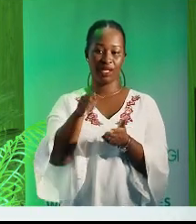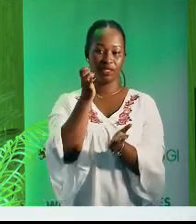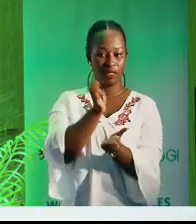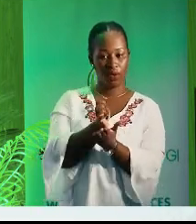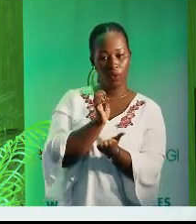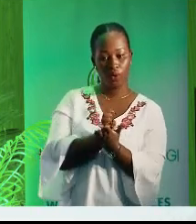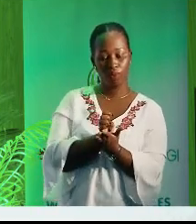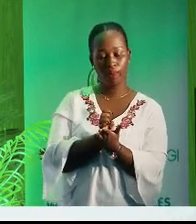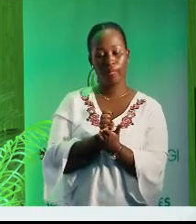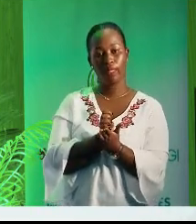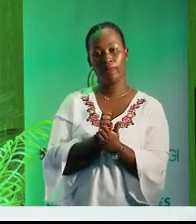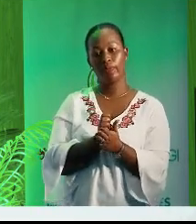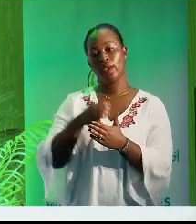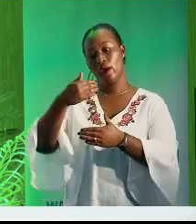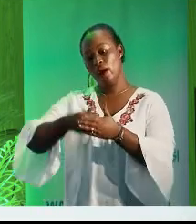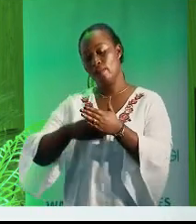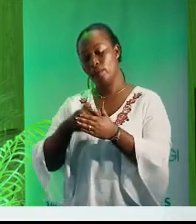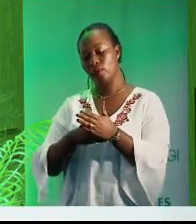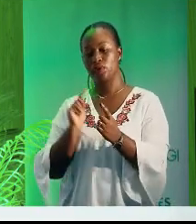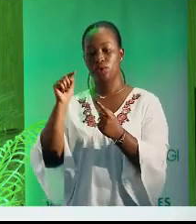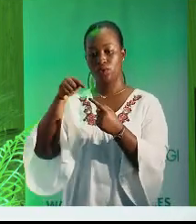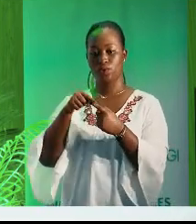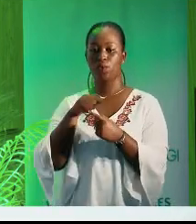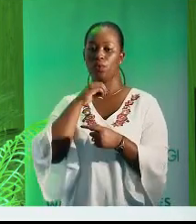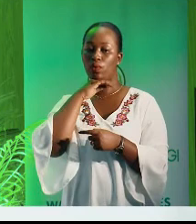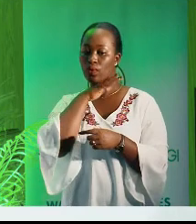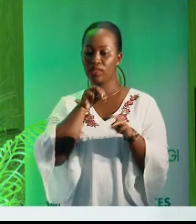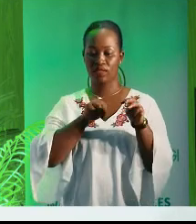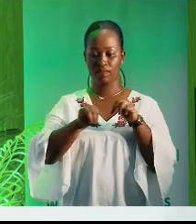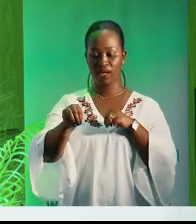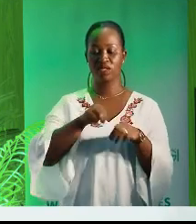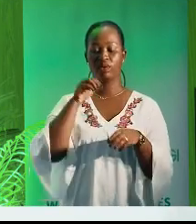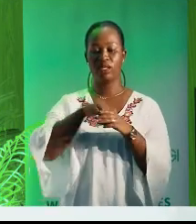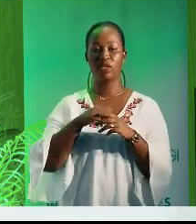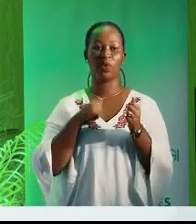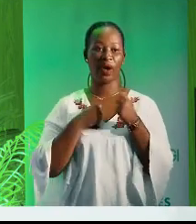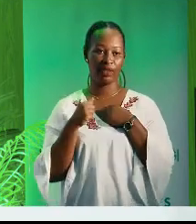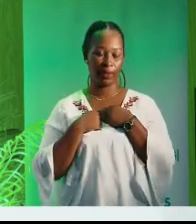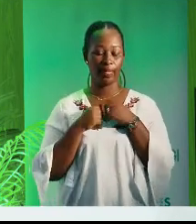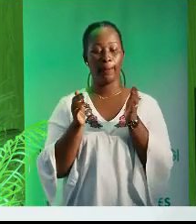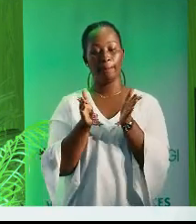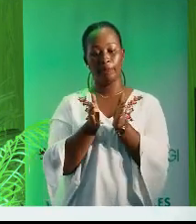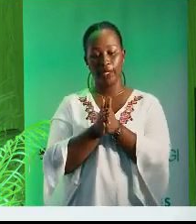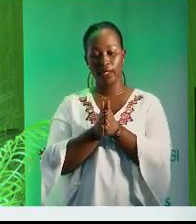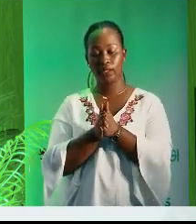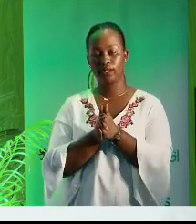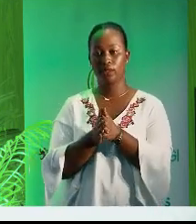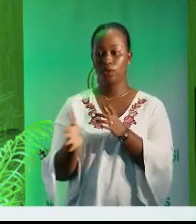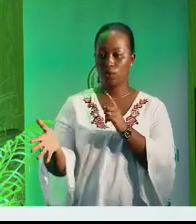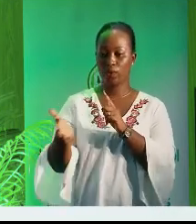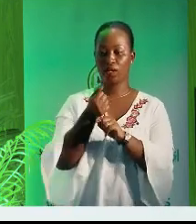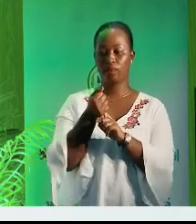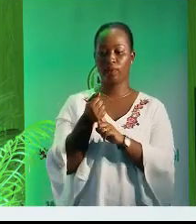economy approach toward waste management in Rwanda. And to